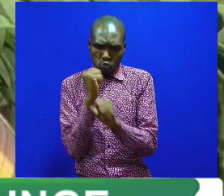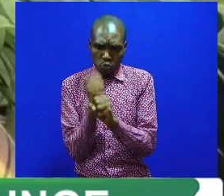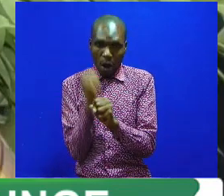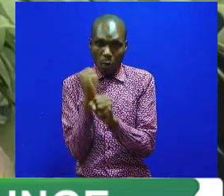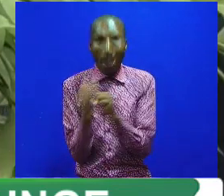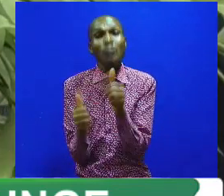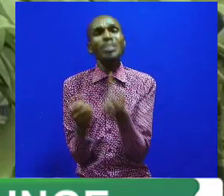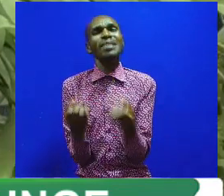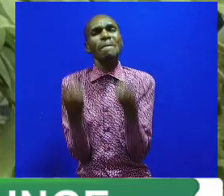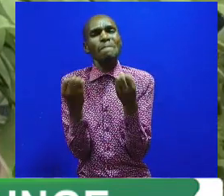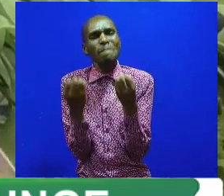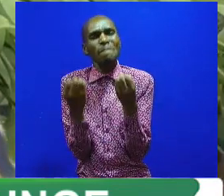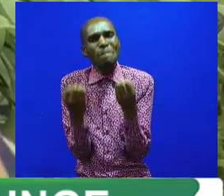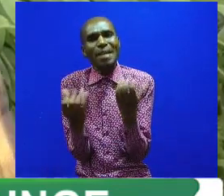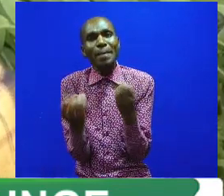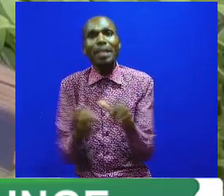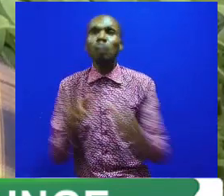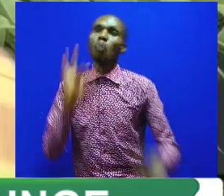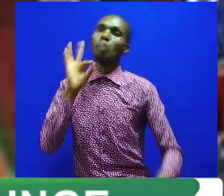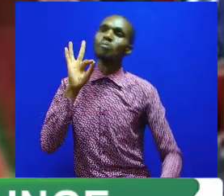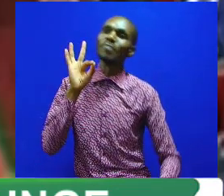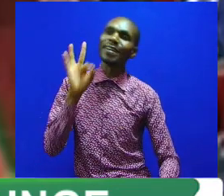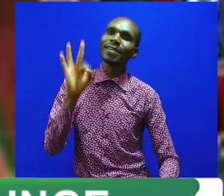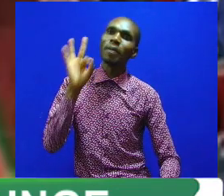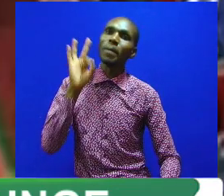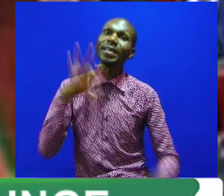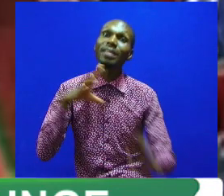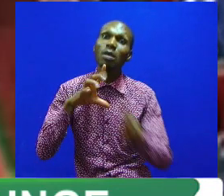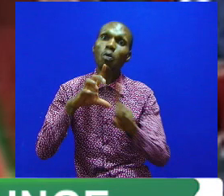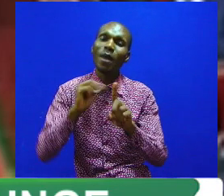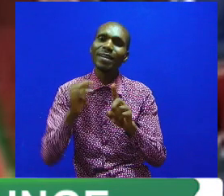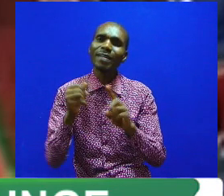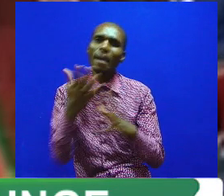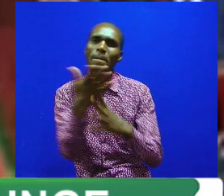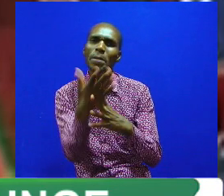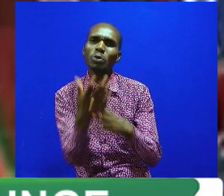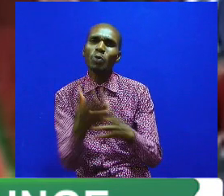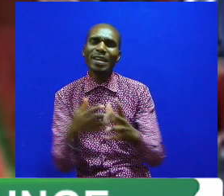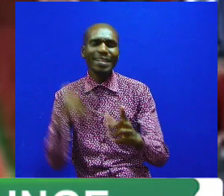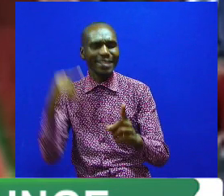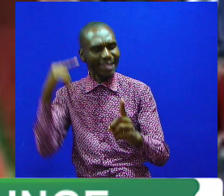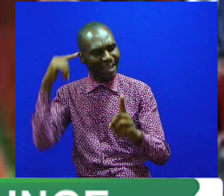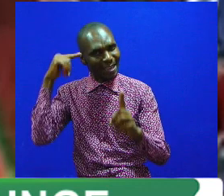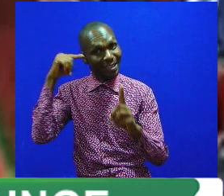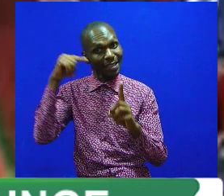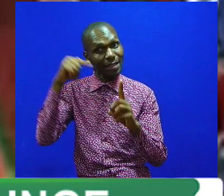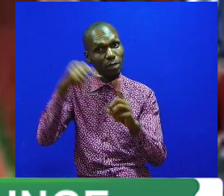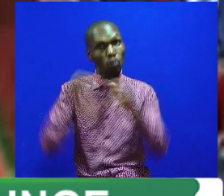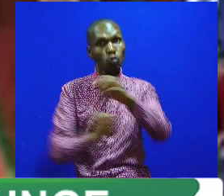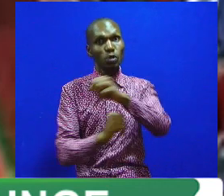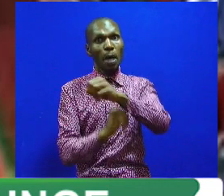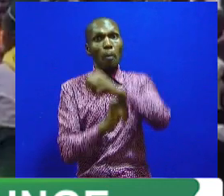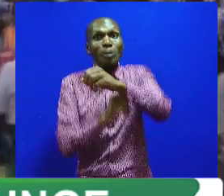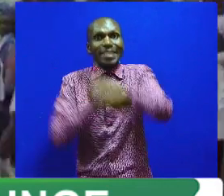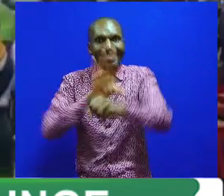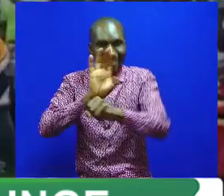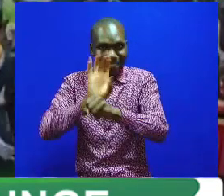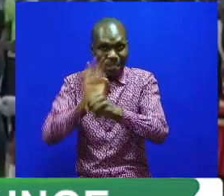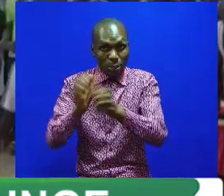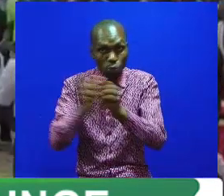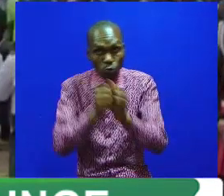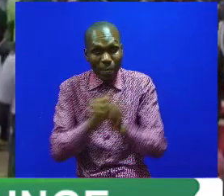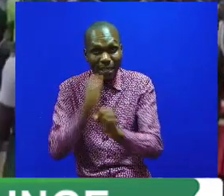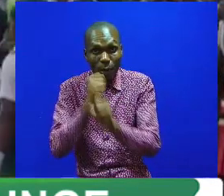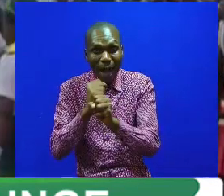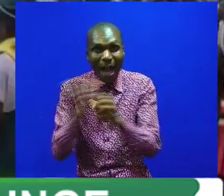mere menge yoko randi ya lingana. Eka tine virengabe kiombe kionogo sirachi kanisa, kukochamo